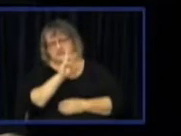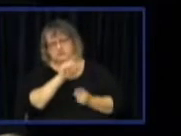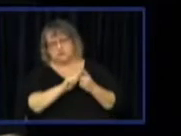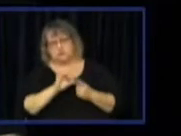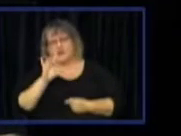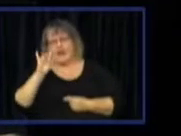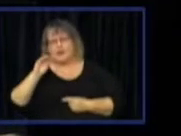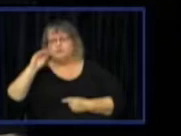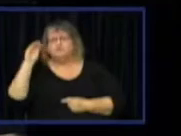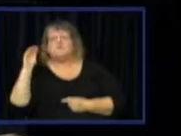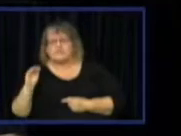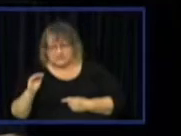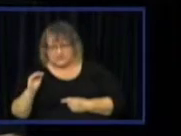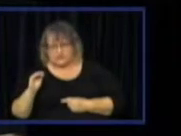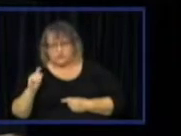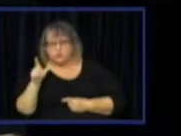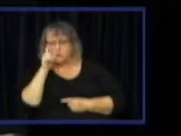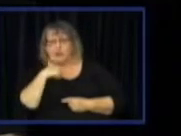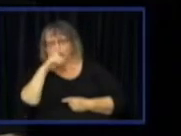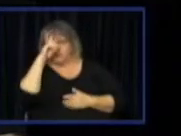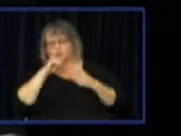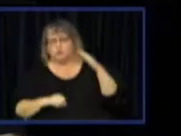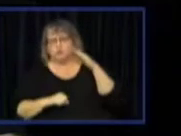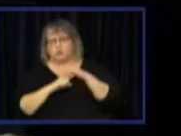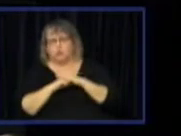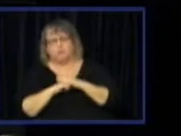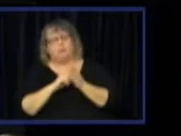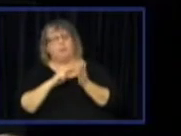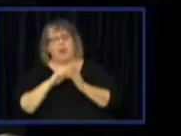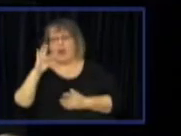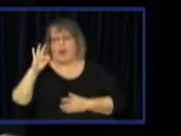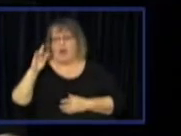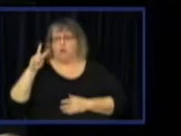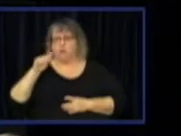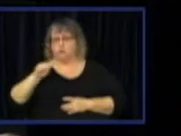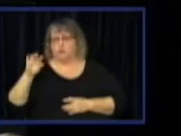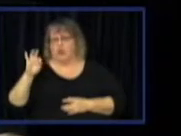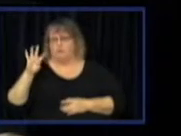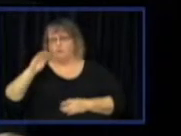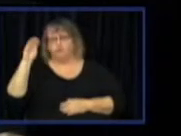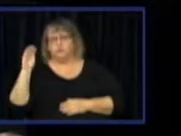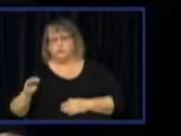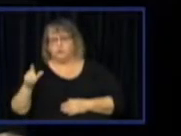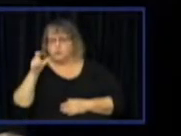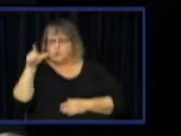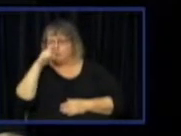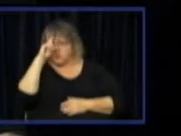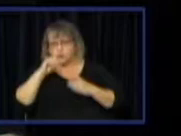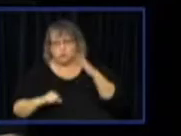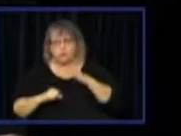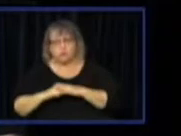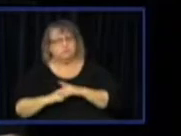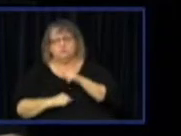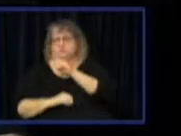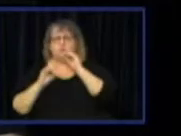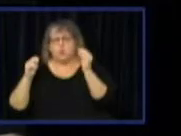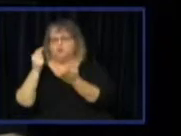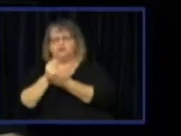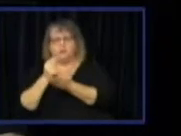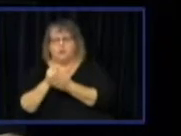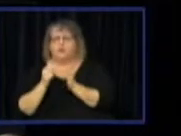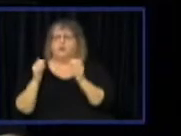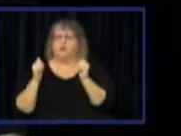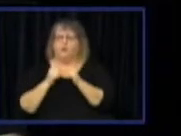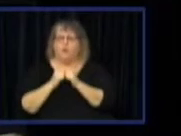and 8% of patients with strokes. That means 92 to 94% of patients who have strokes do not get treated